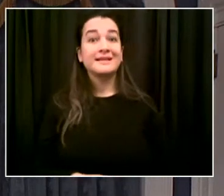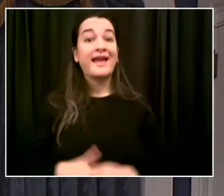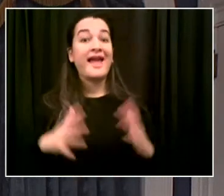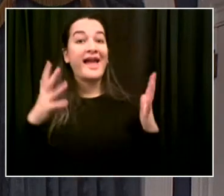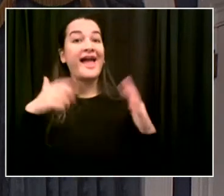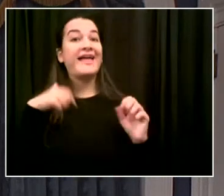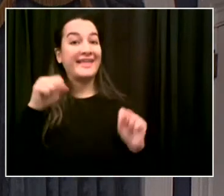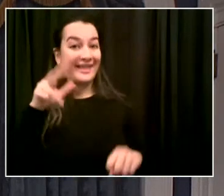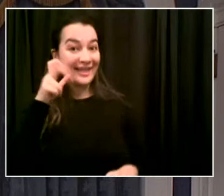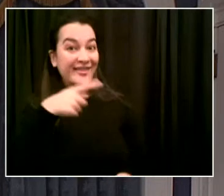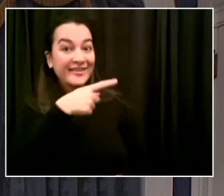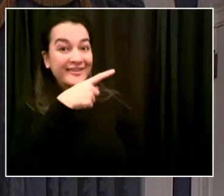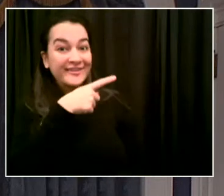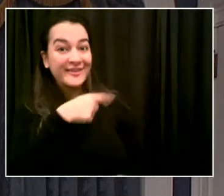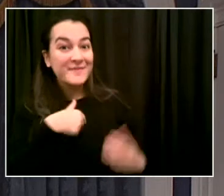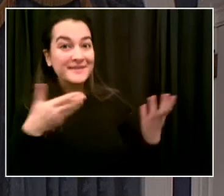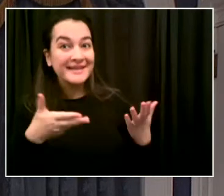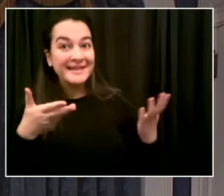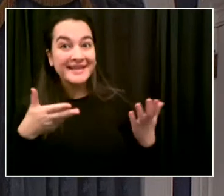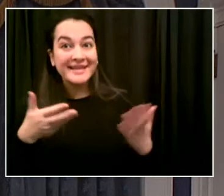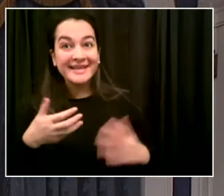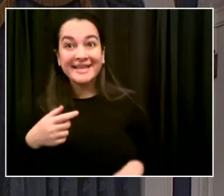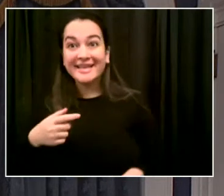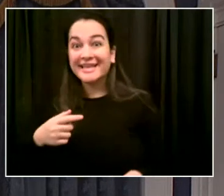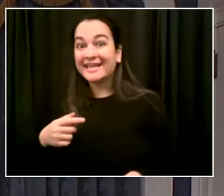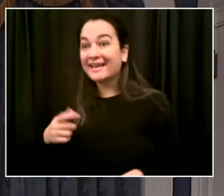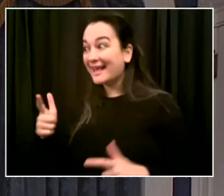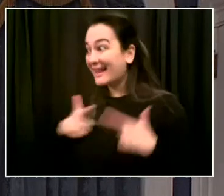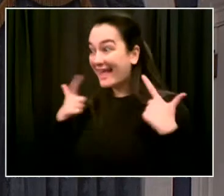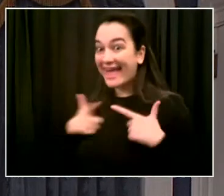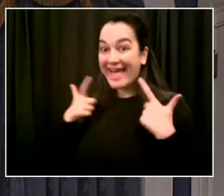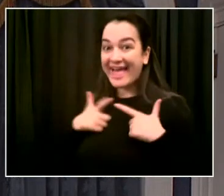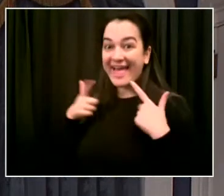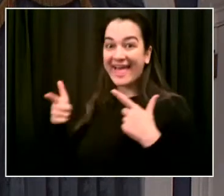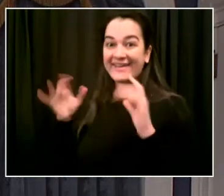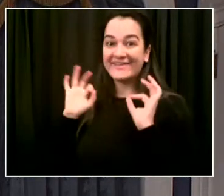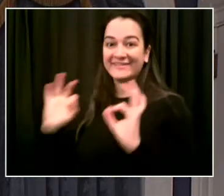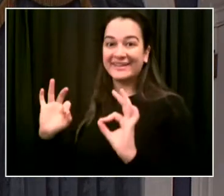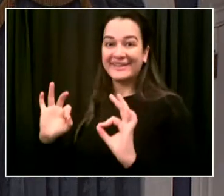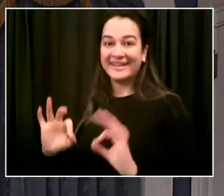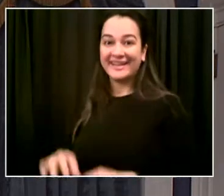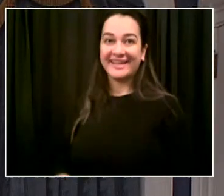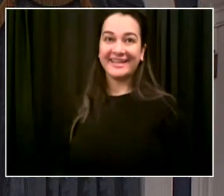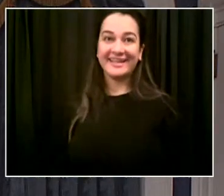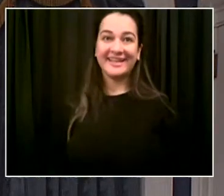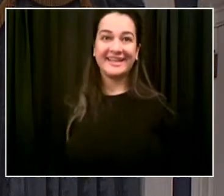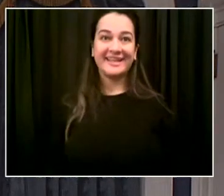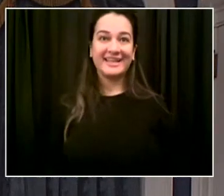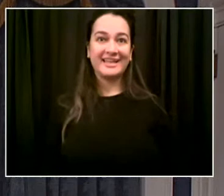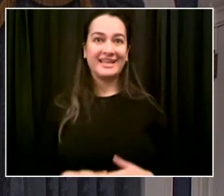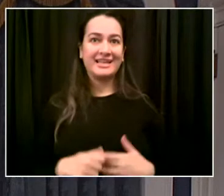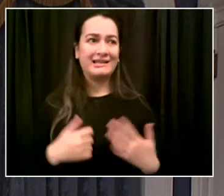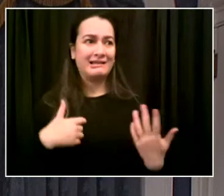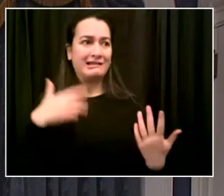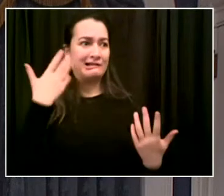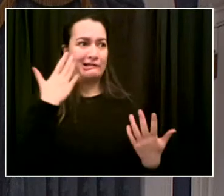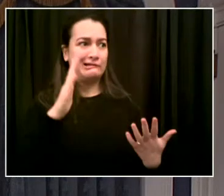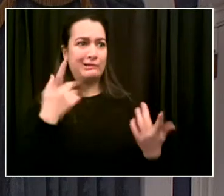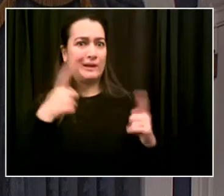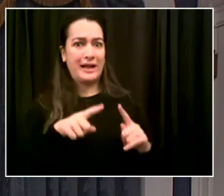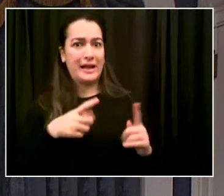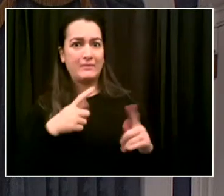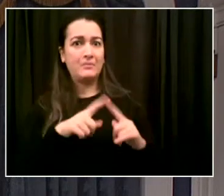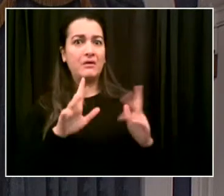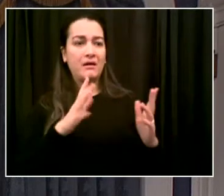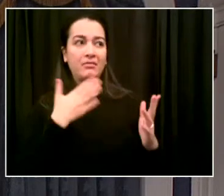you. I don't know what happened, but thank you for trying again with me. I appreciate it.